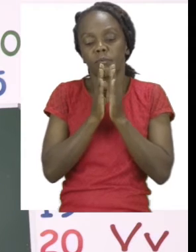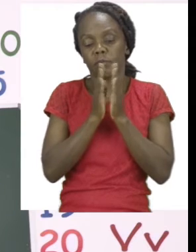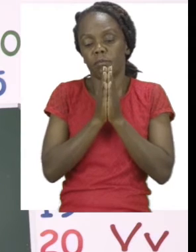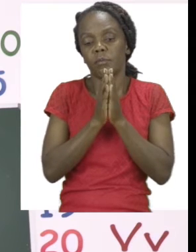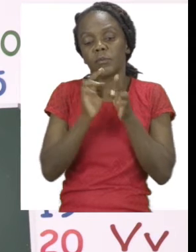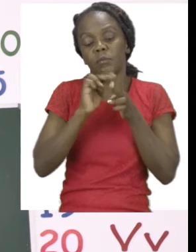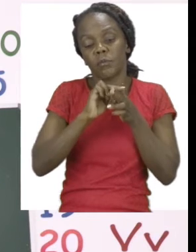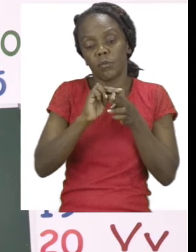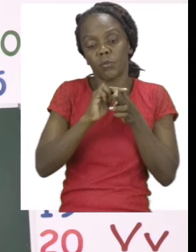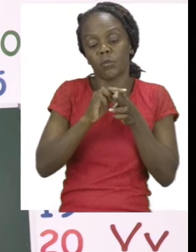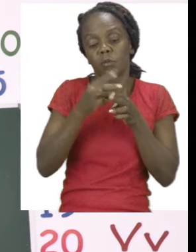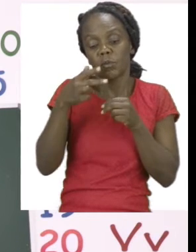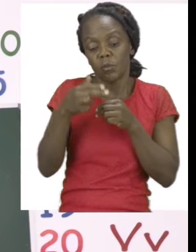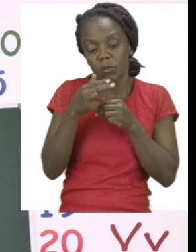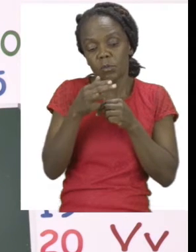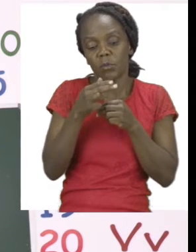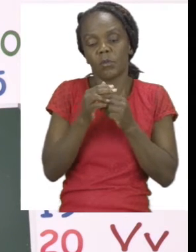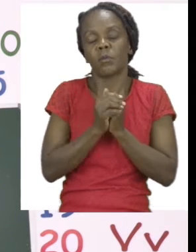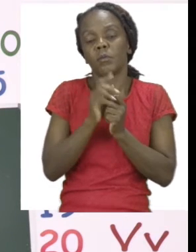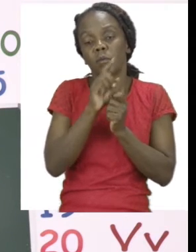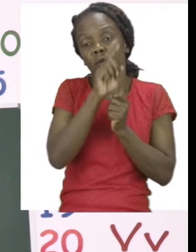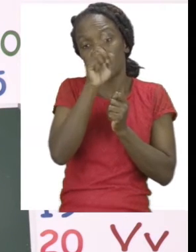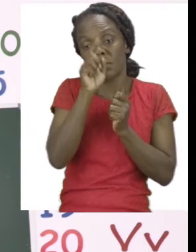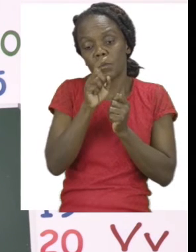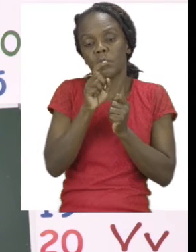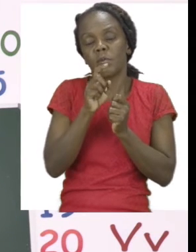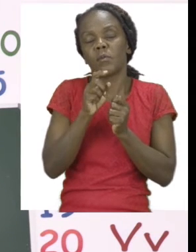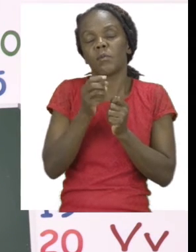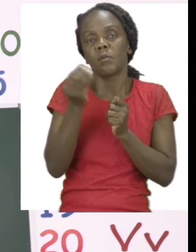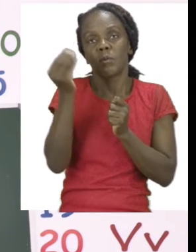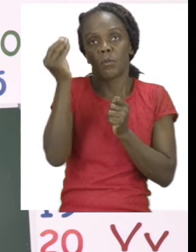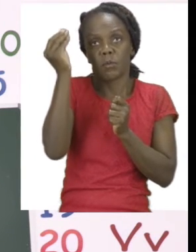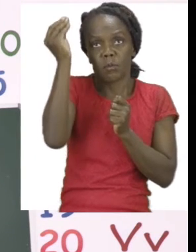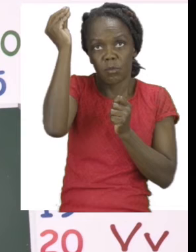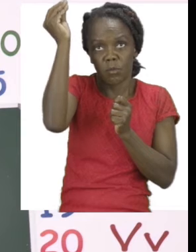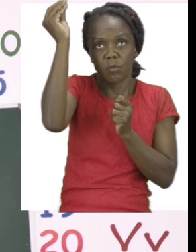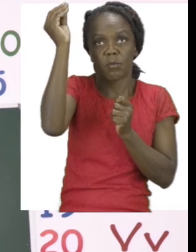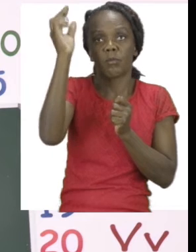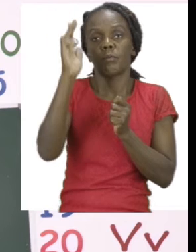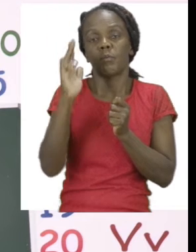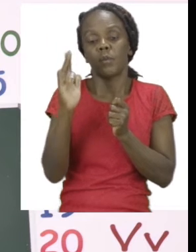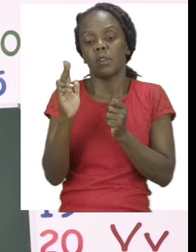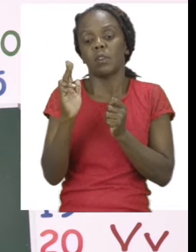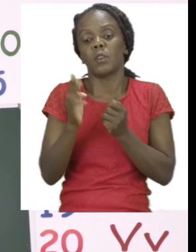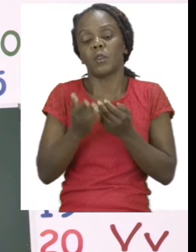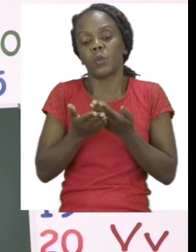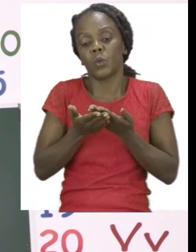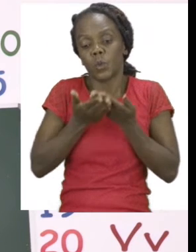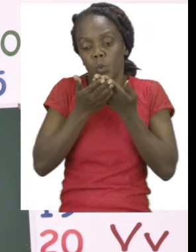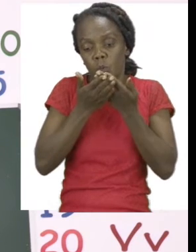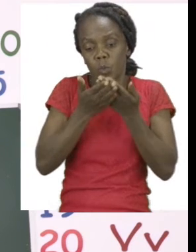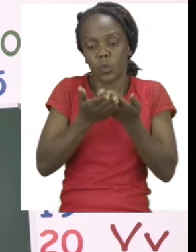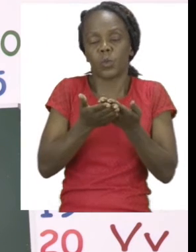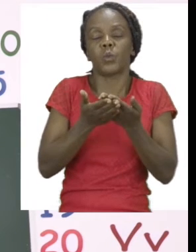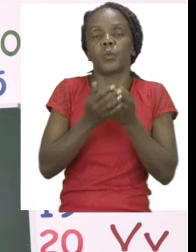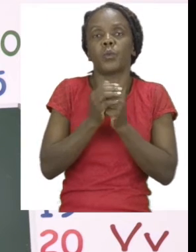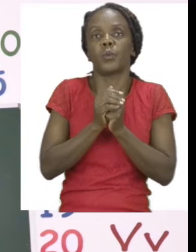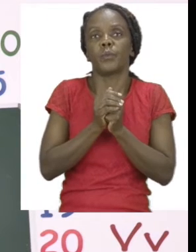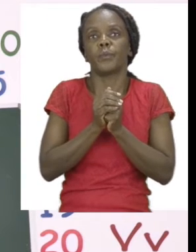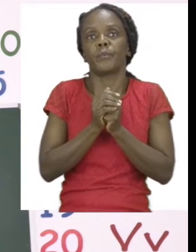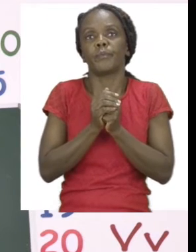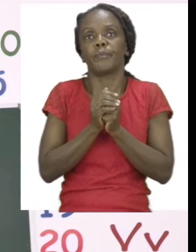around. Make sure that when you're done with your pair of scissors, you put it away. It is not a